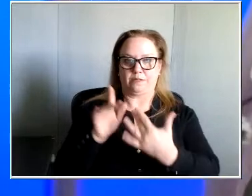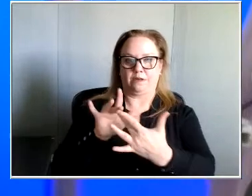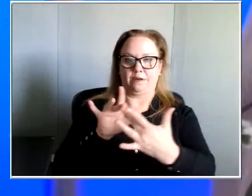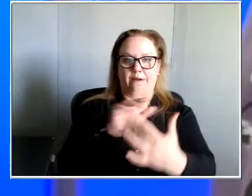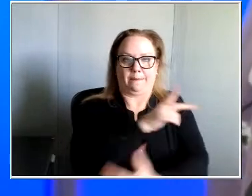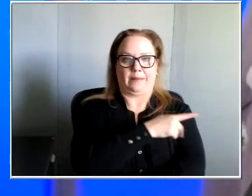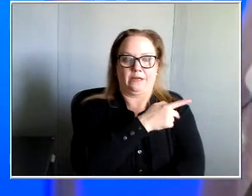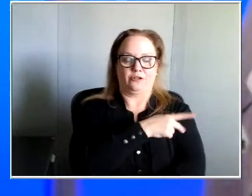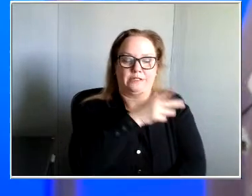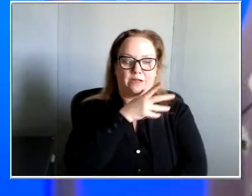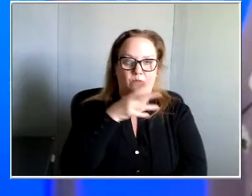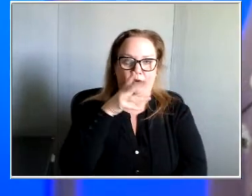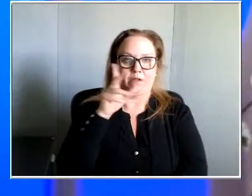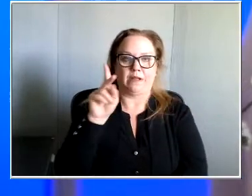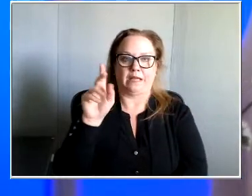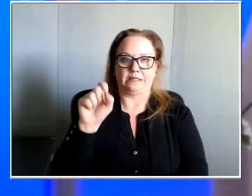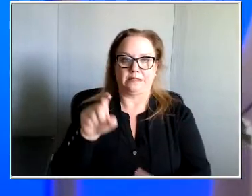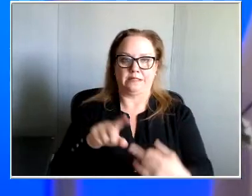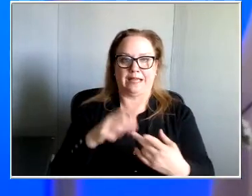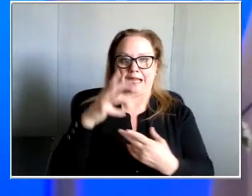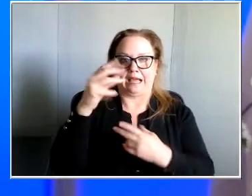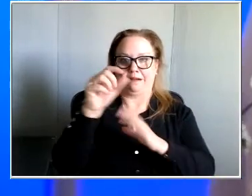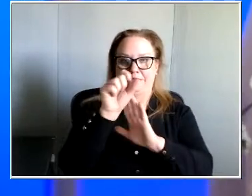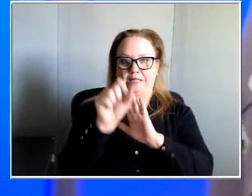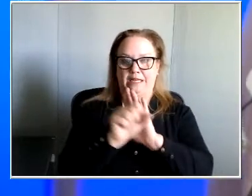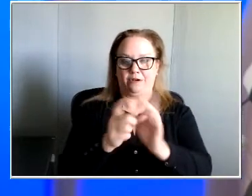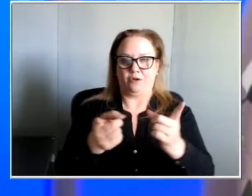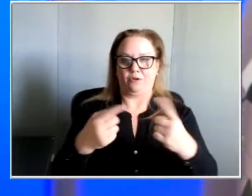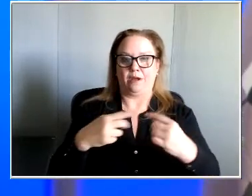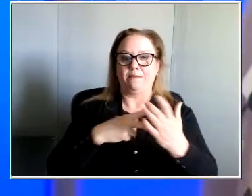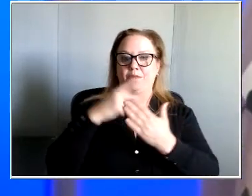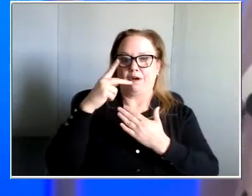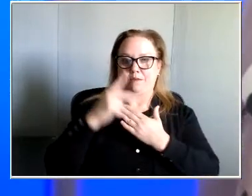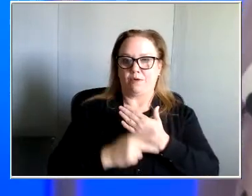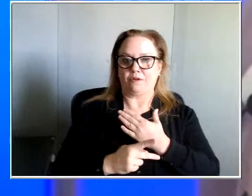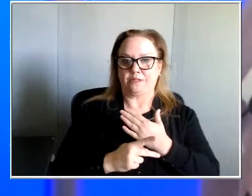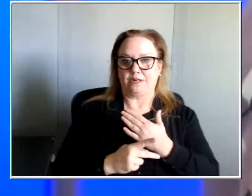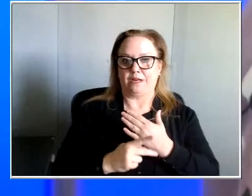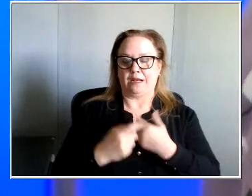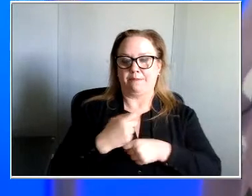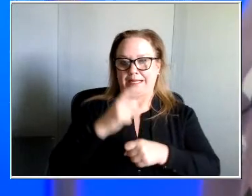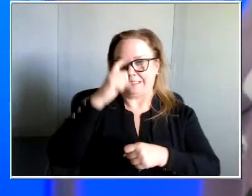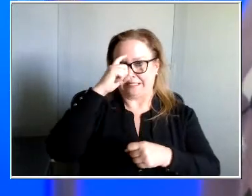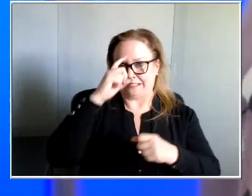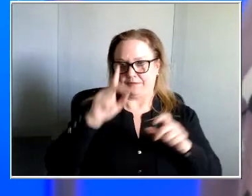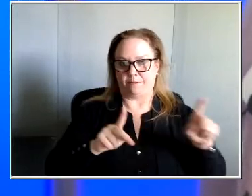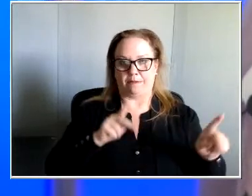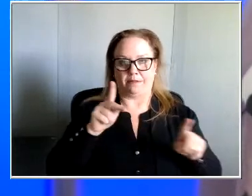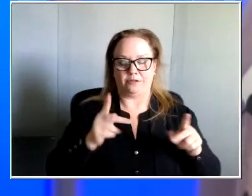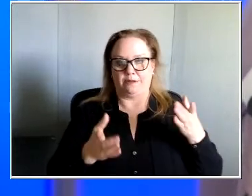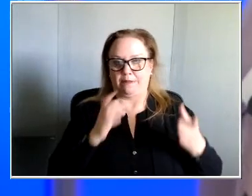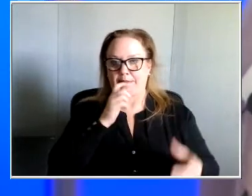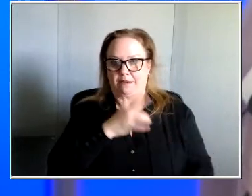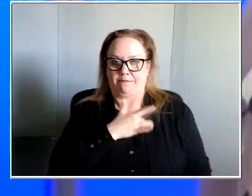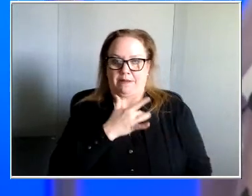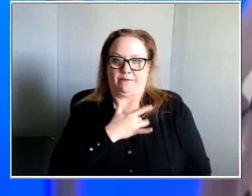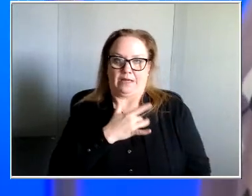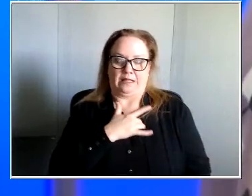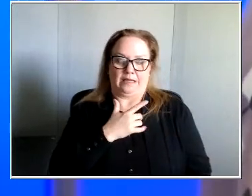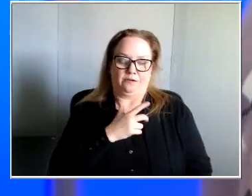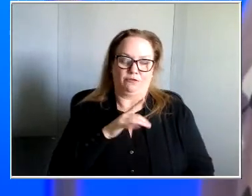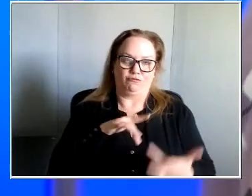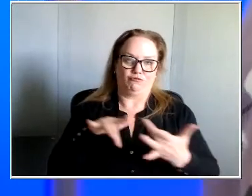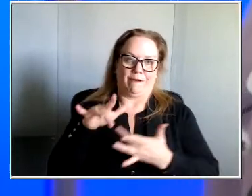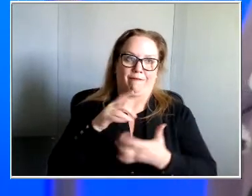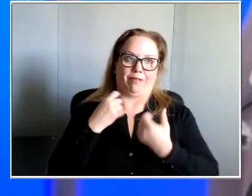rural Kansas and even out of state who attend our programs. And it makes sense for our population. They might not be feeling up to traveling to our